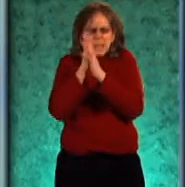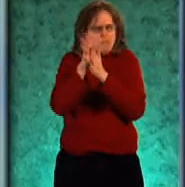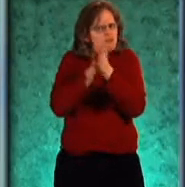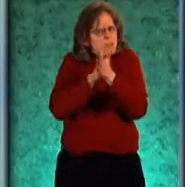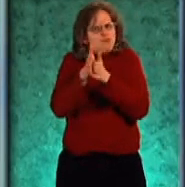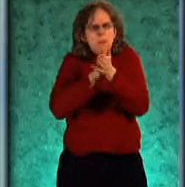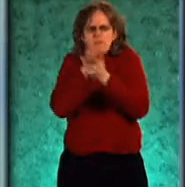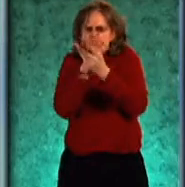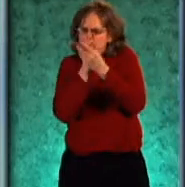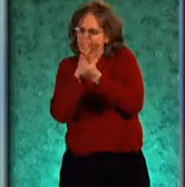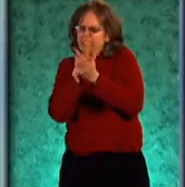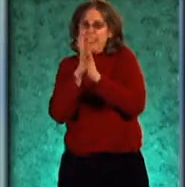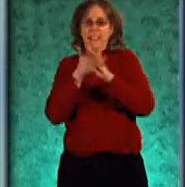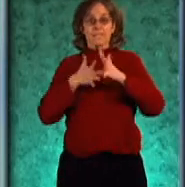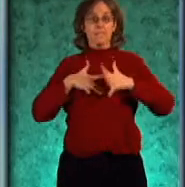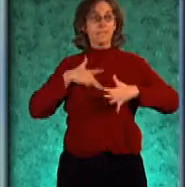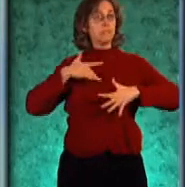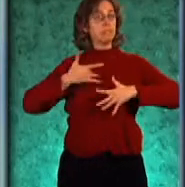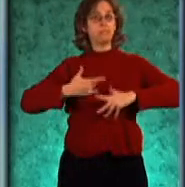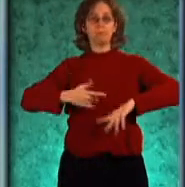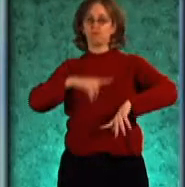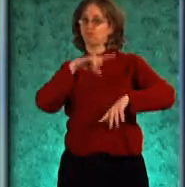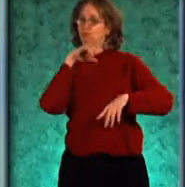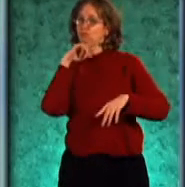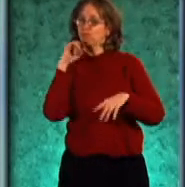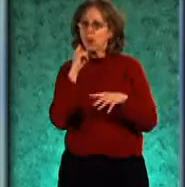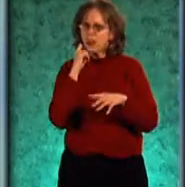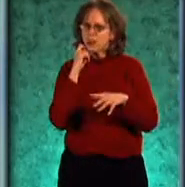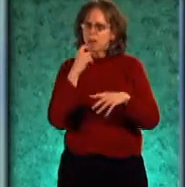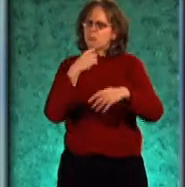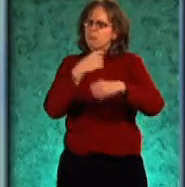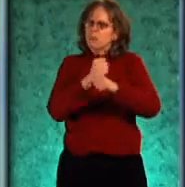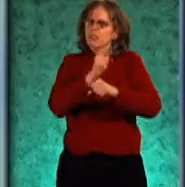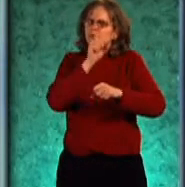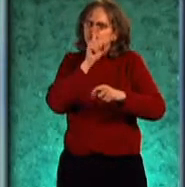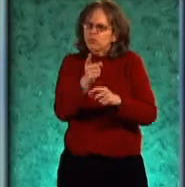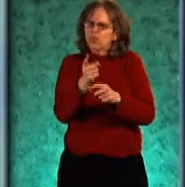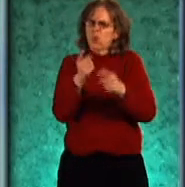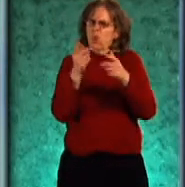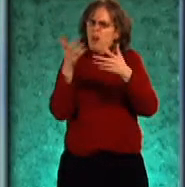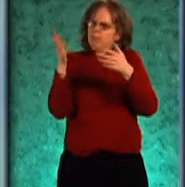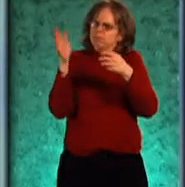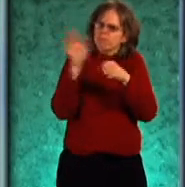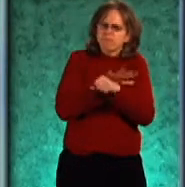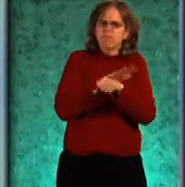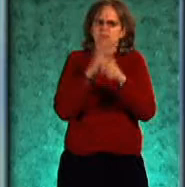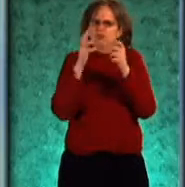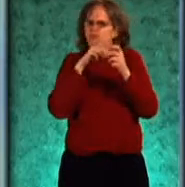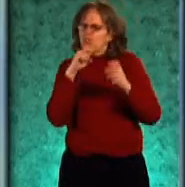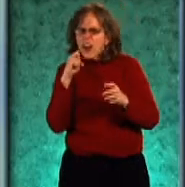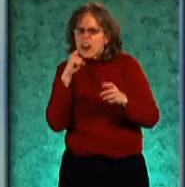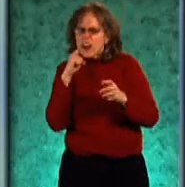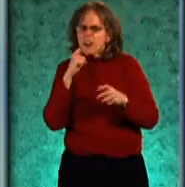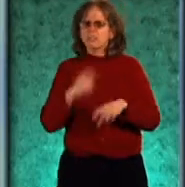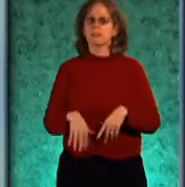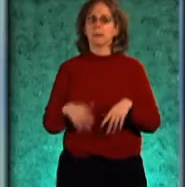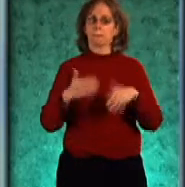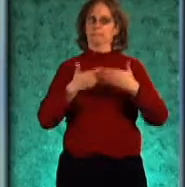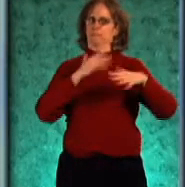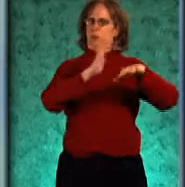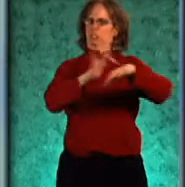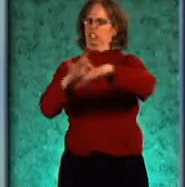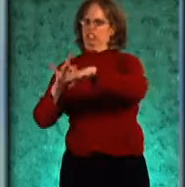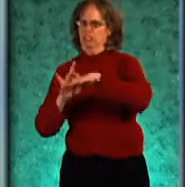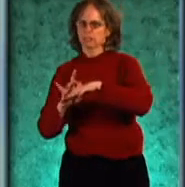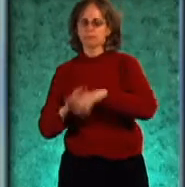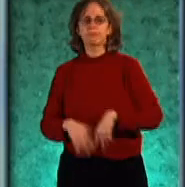the fronts and backs of your hands, your fingers, and between your fingers. Keep rubbing until your hands are dry. Be sure